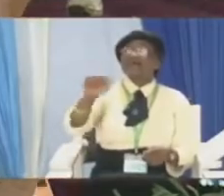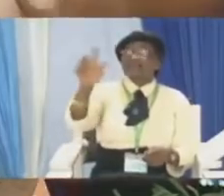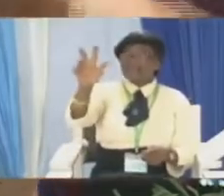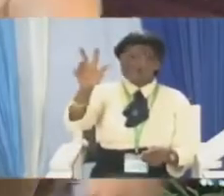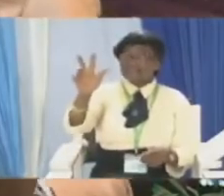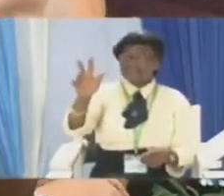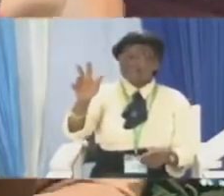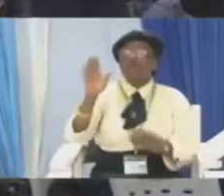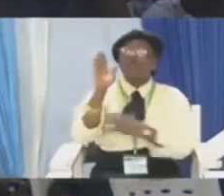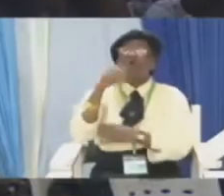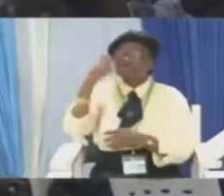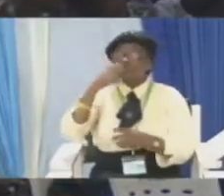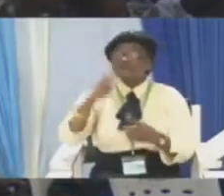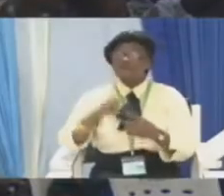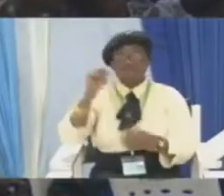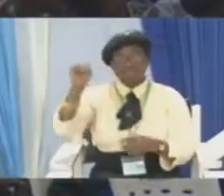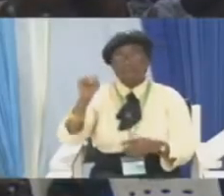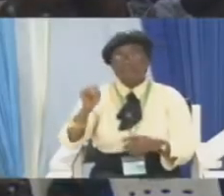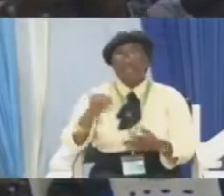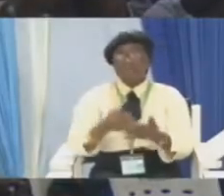the Lord will speak to you.